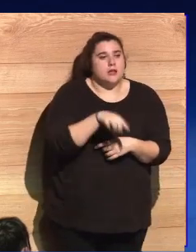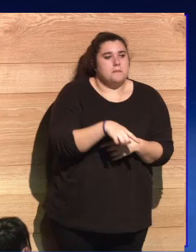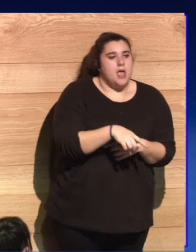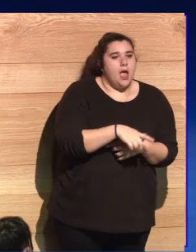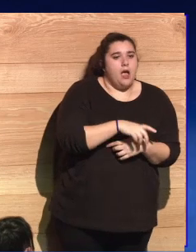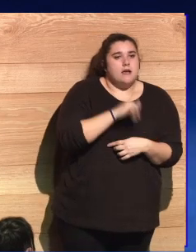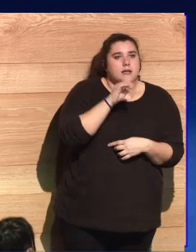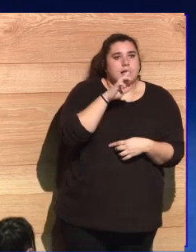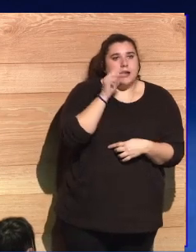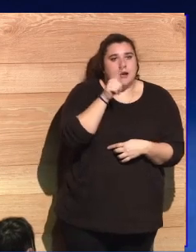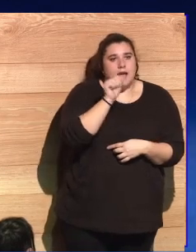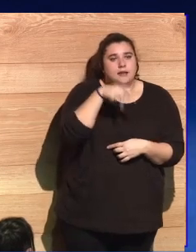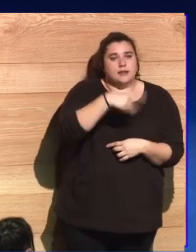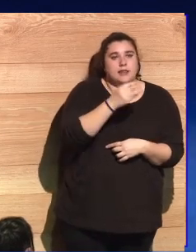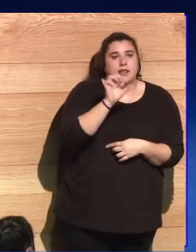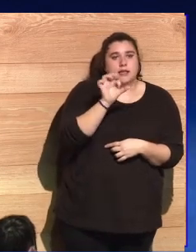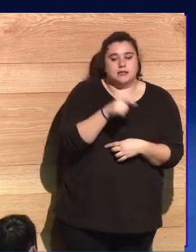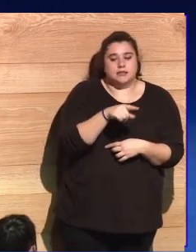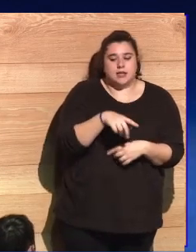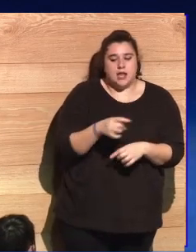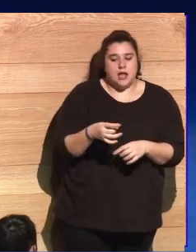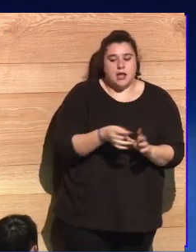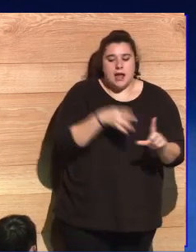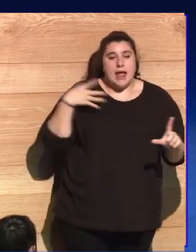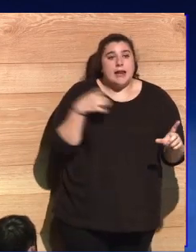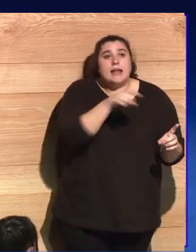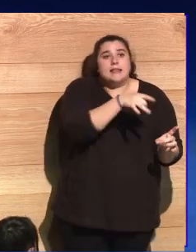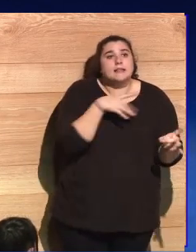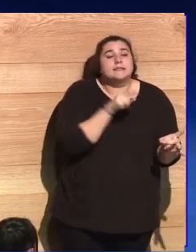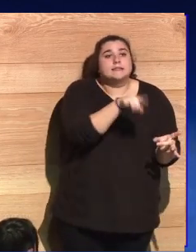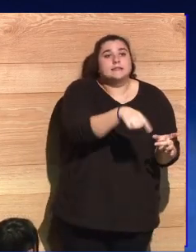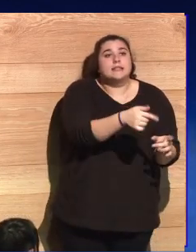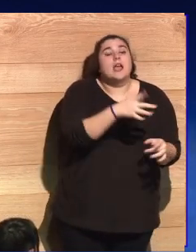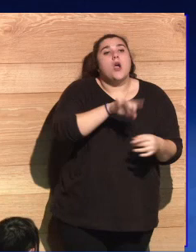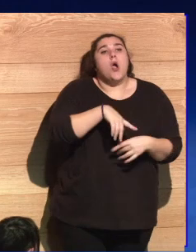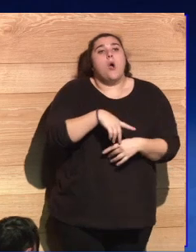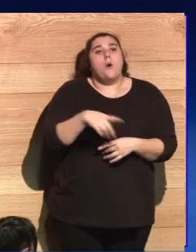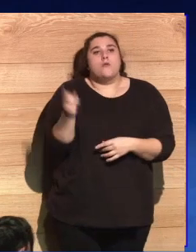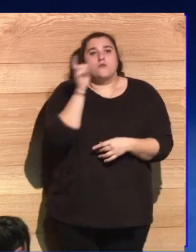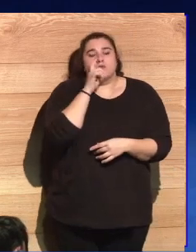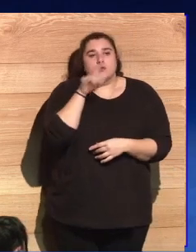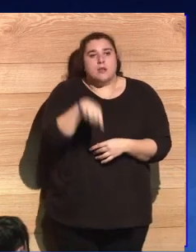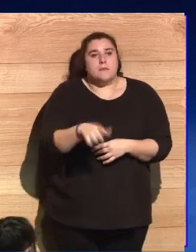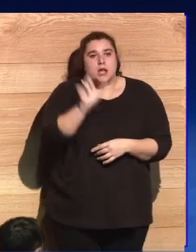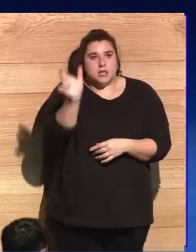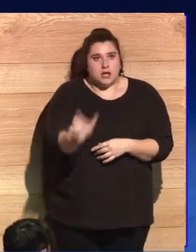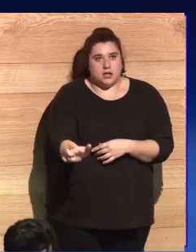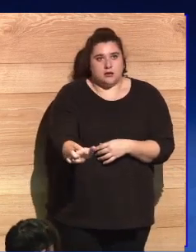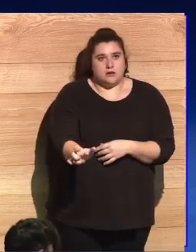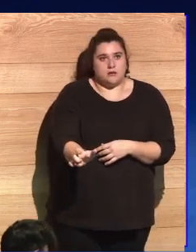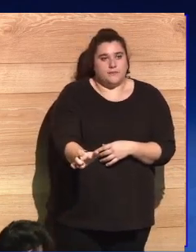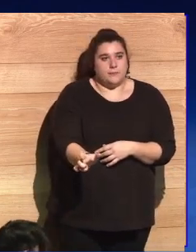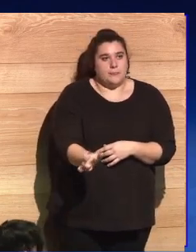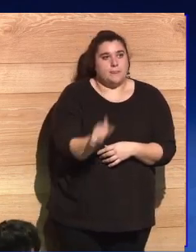available online, and in June there'll be an Italian edition published by the same publishing house that